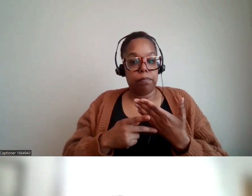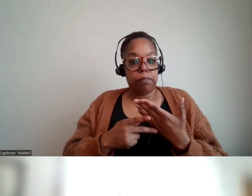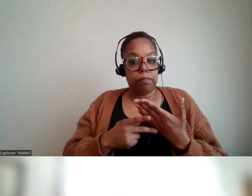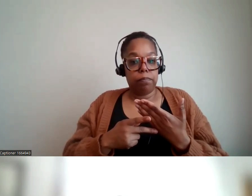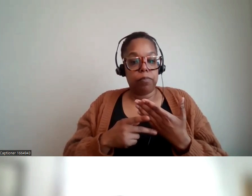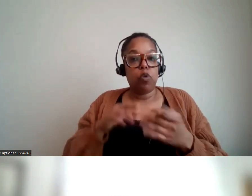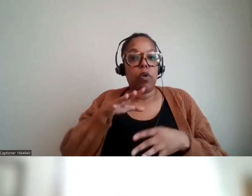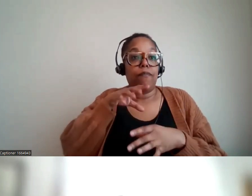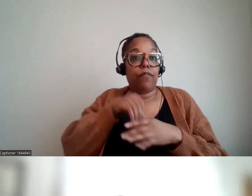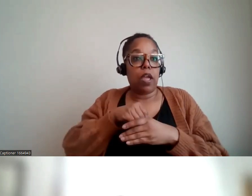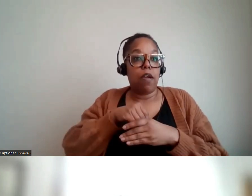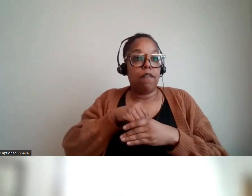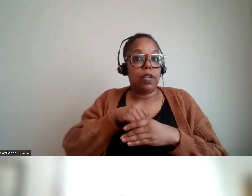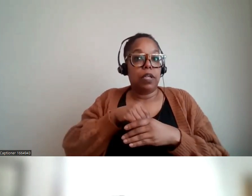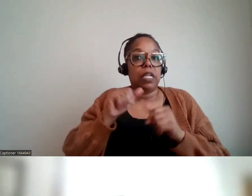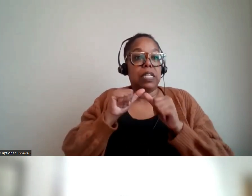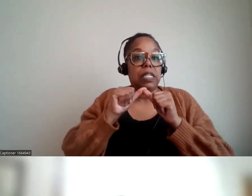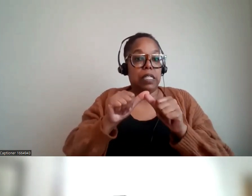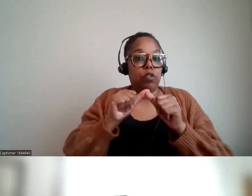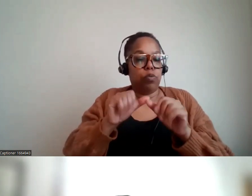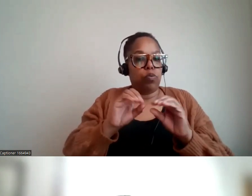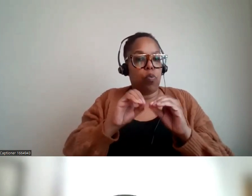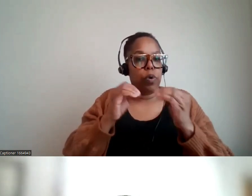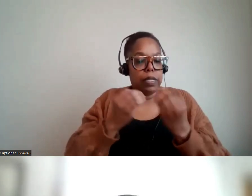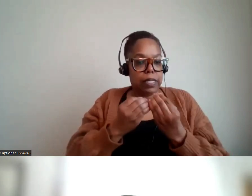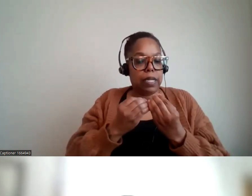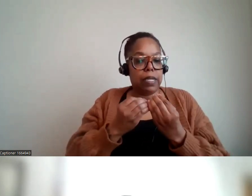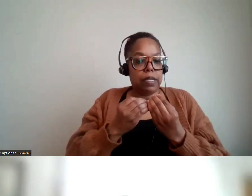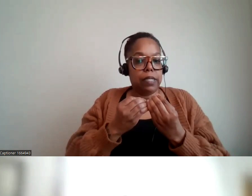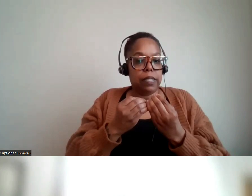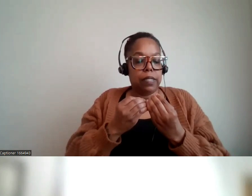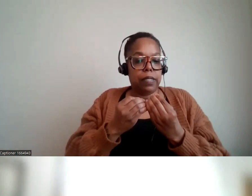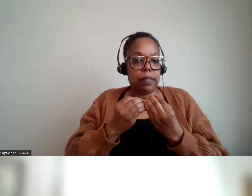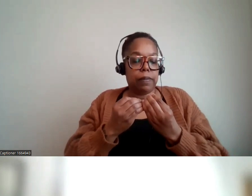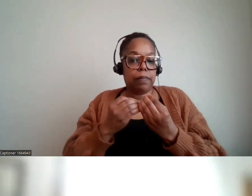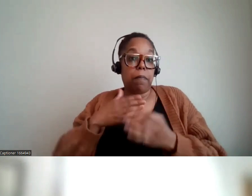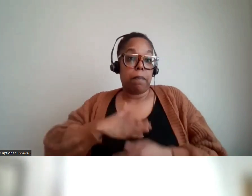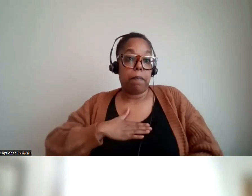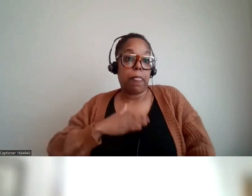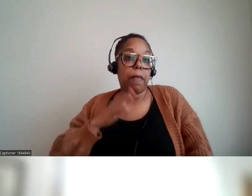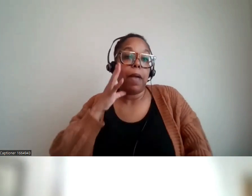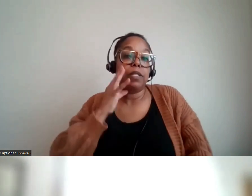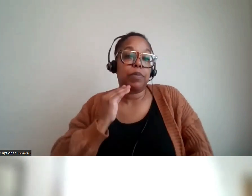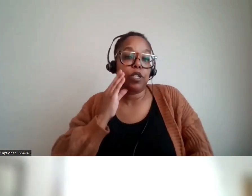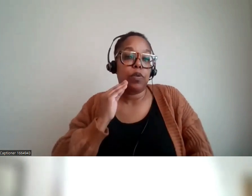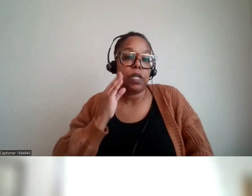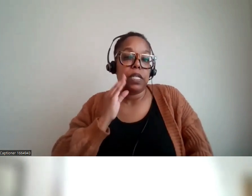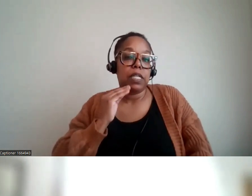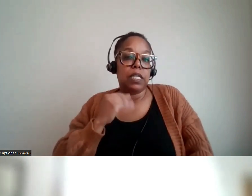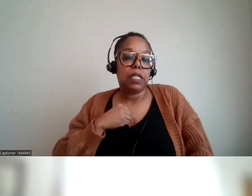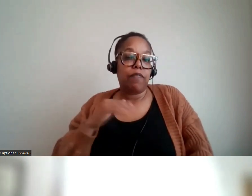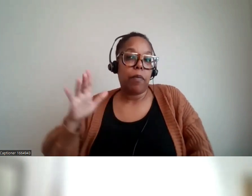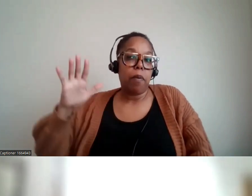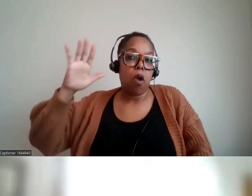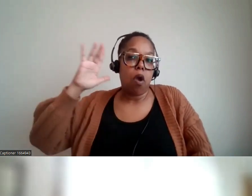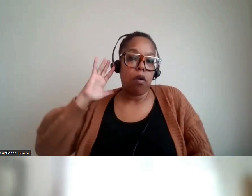organizations. And so my sense over the years, just from the familiarity, has been that